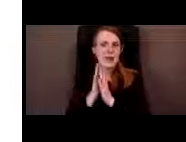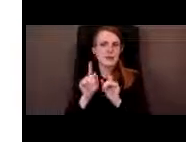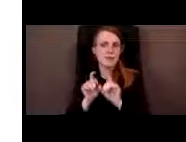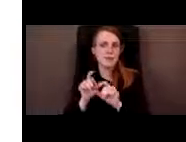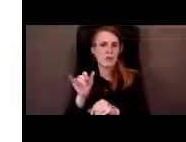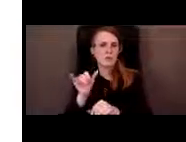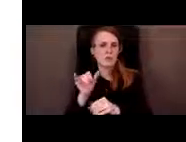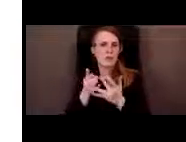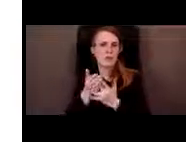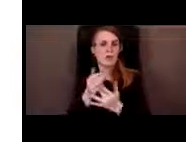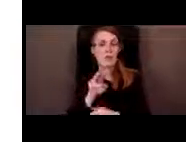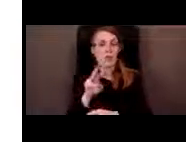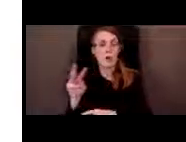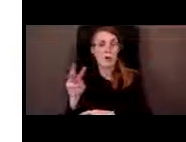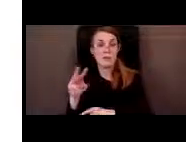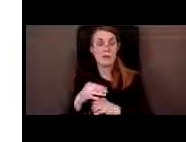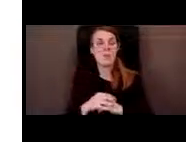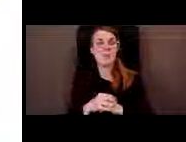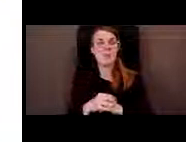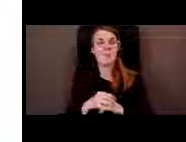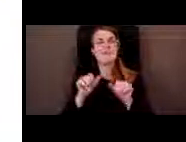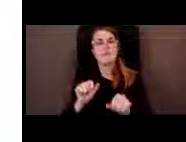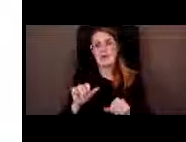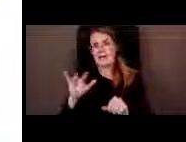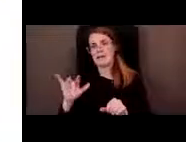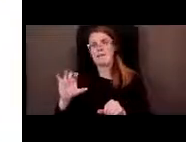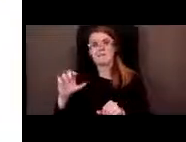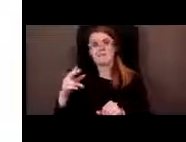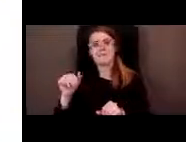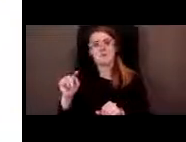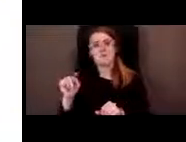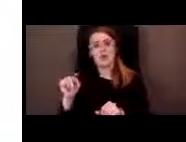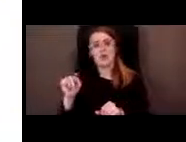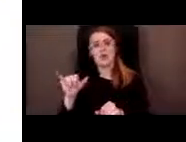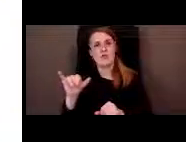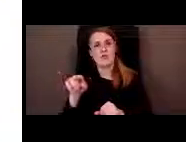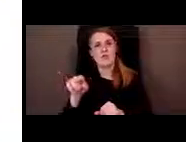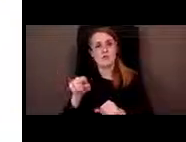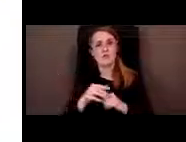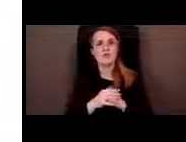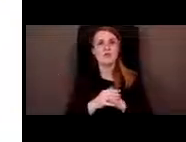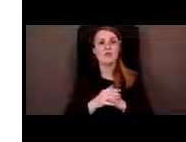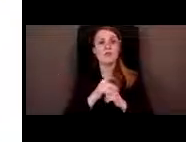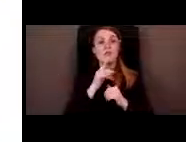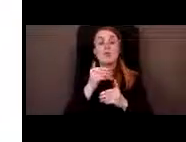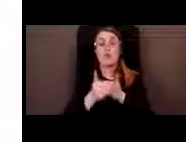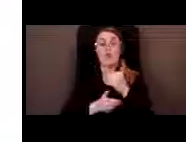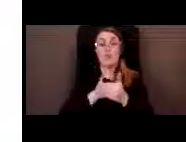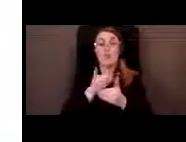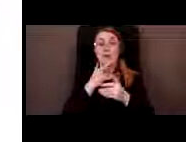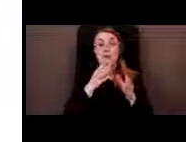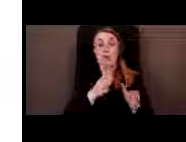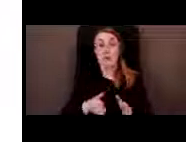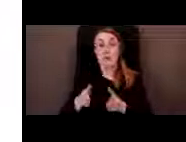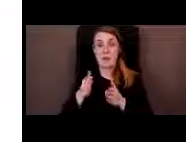So, and you can also hit the chat button at the bottom of the screen as well. So the planning process we are